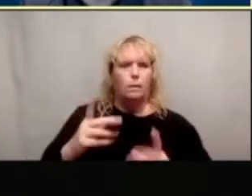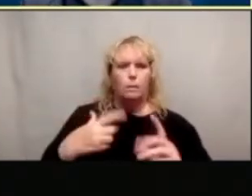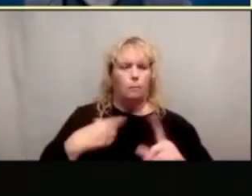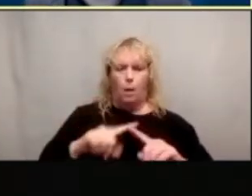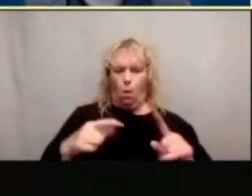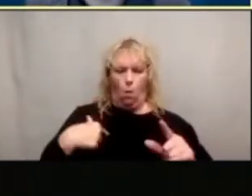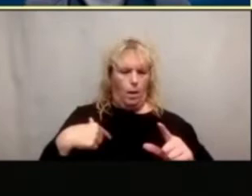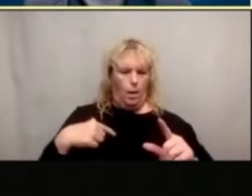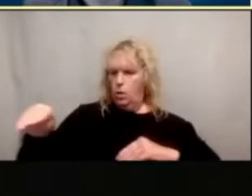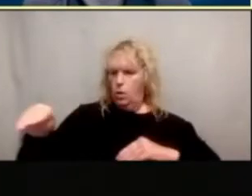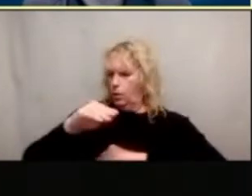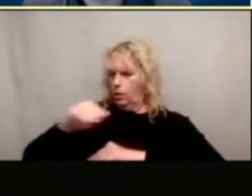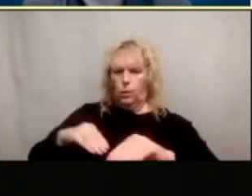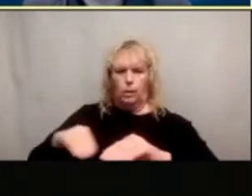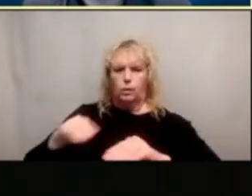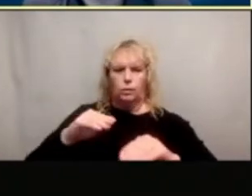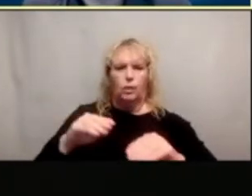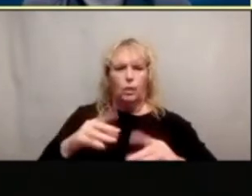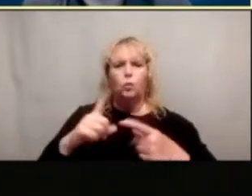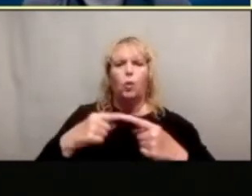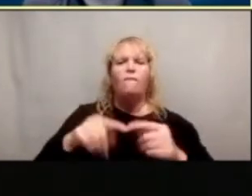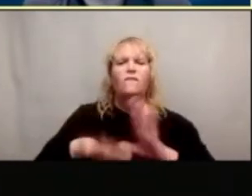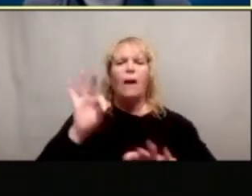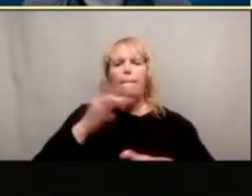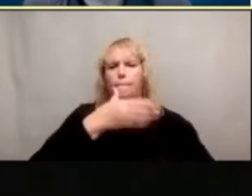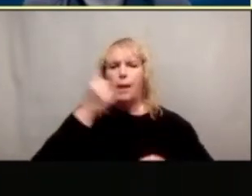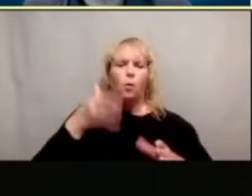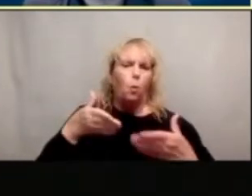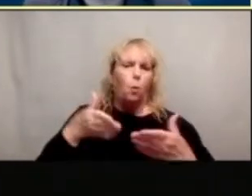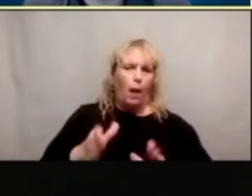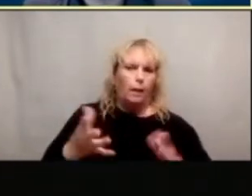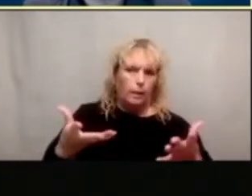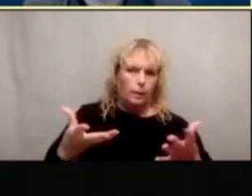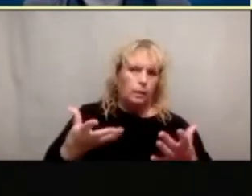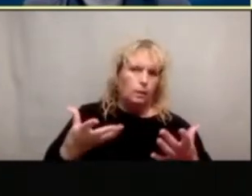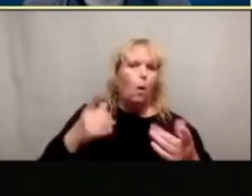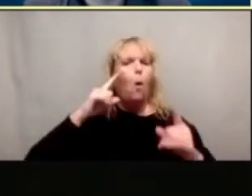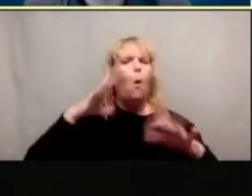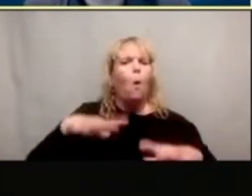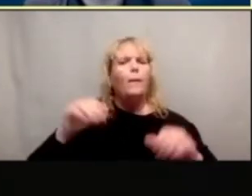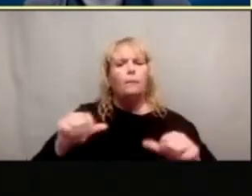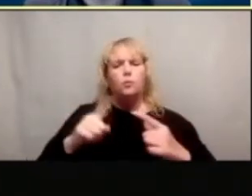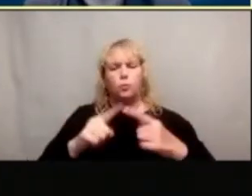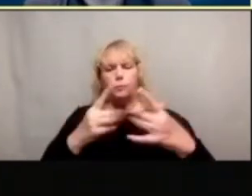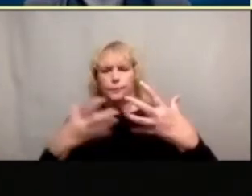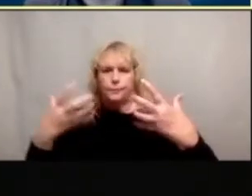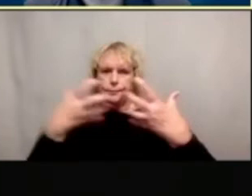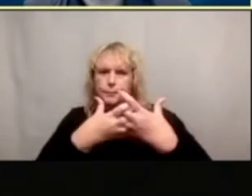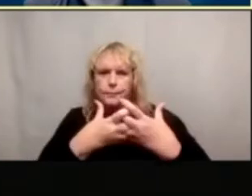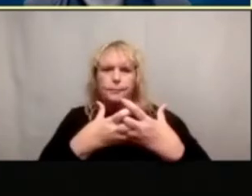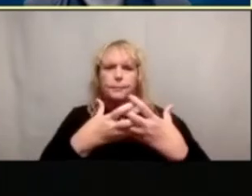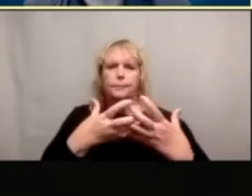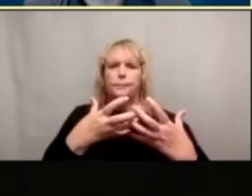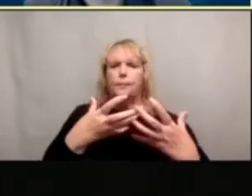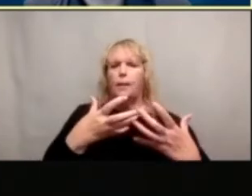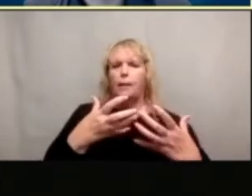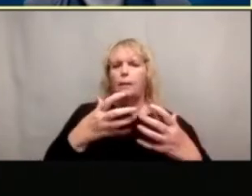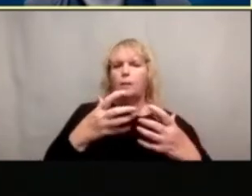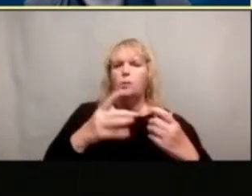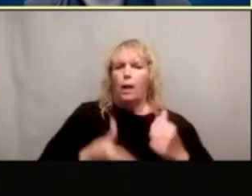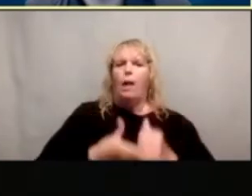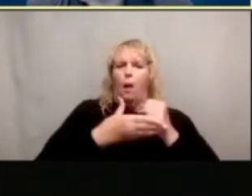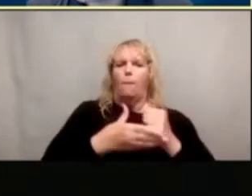ways. And so hopefully we'll be able to adapt these strategies to help our patients adopt